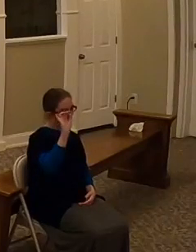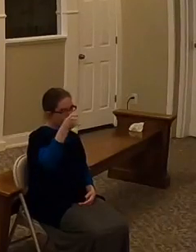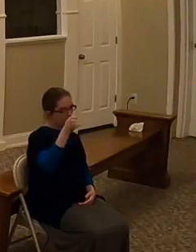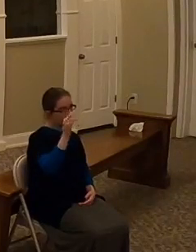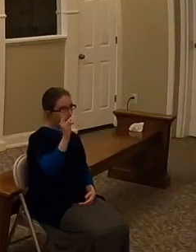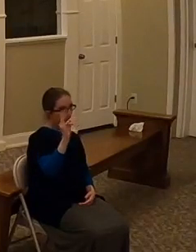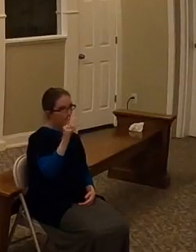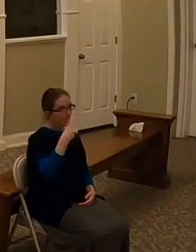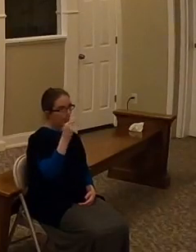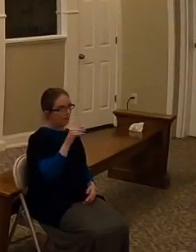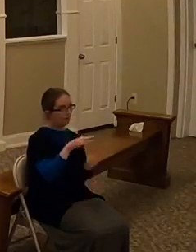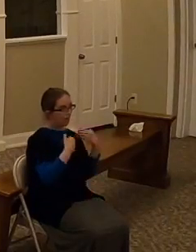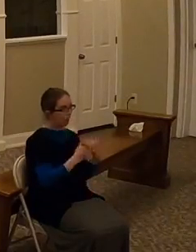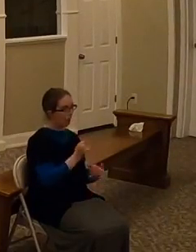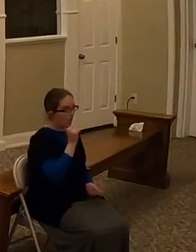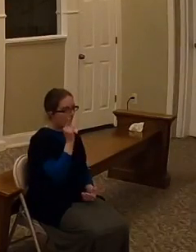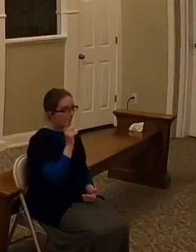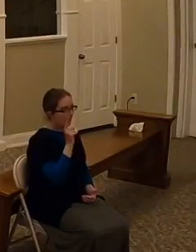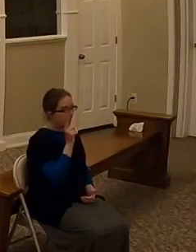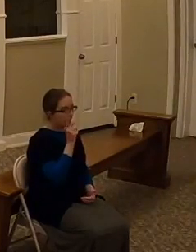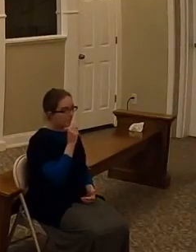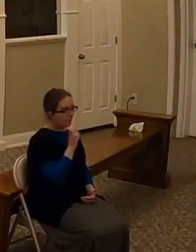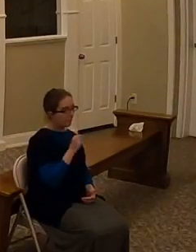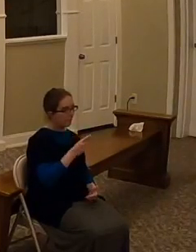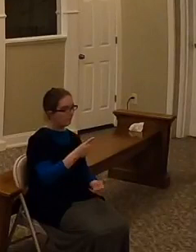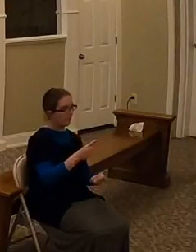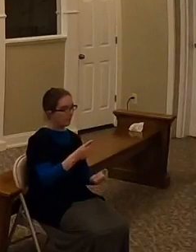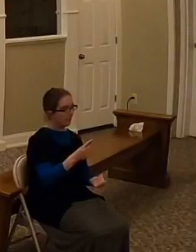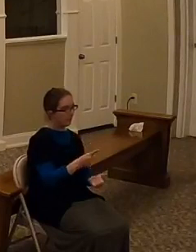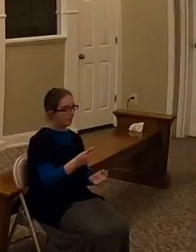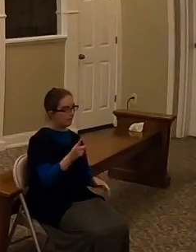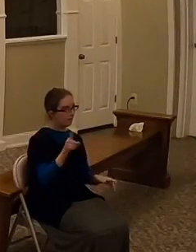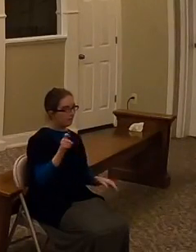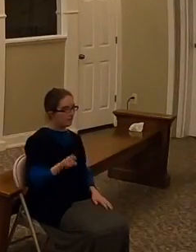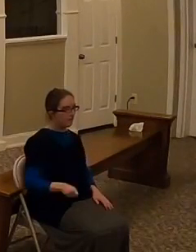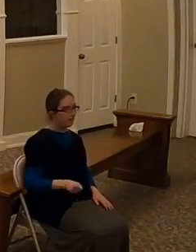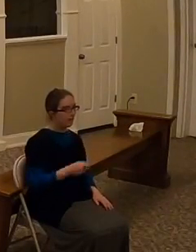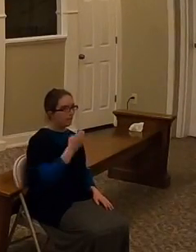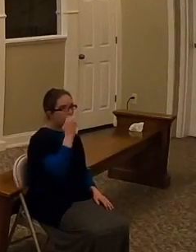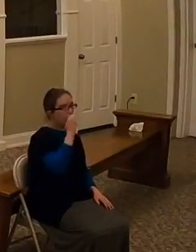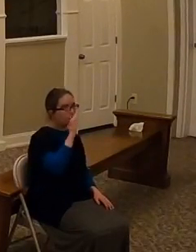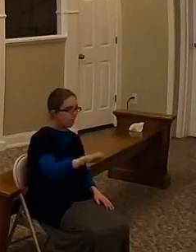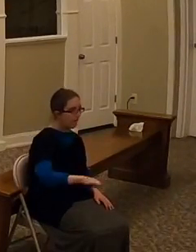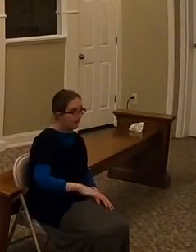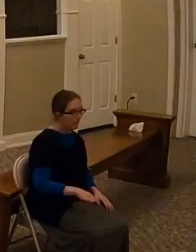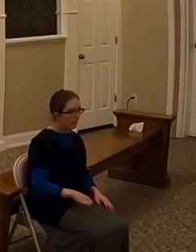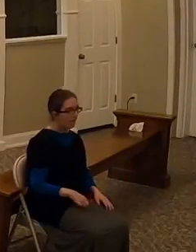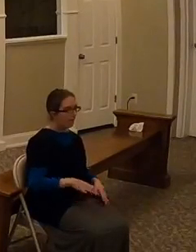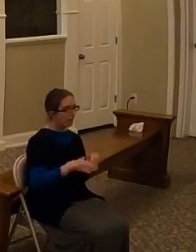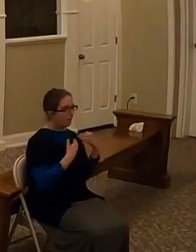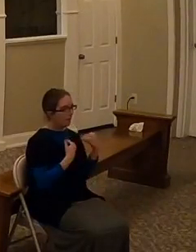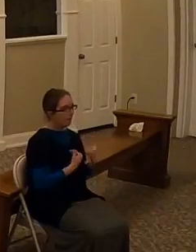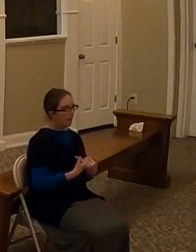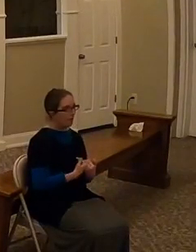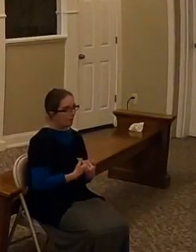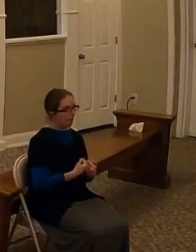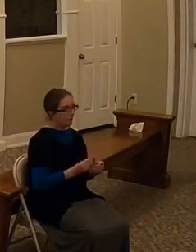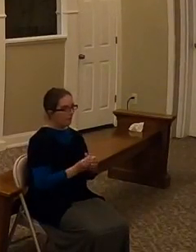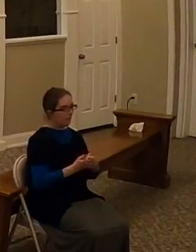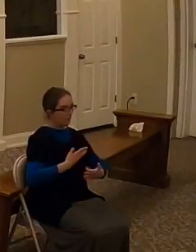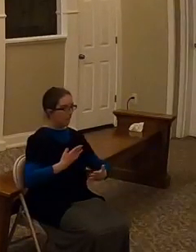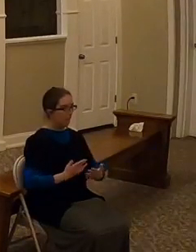Jeremiah 17 said, the heart is deceitful above all things and desperately wicked. Amen. So the heart is a breeding ground for